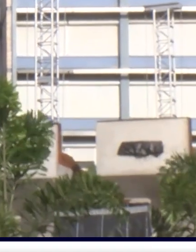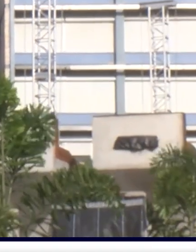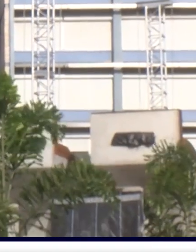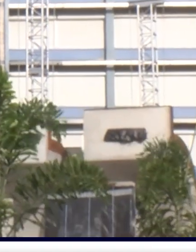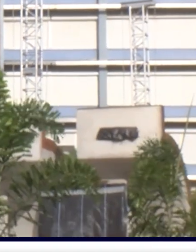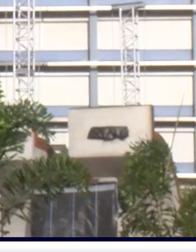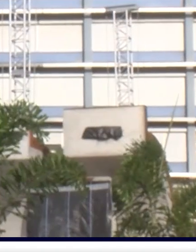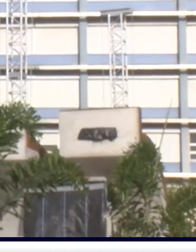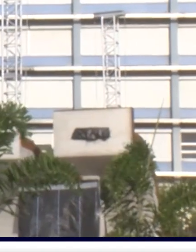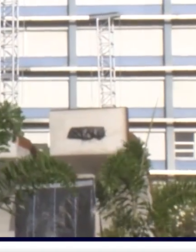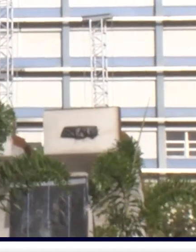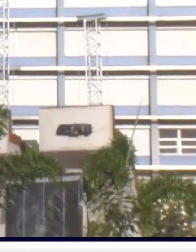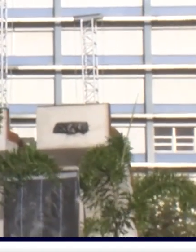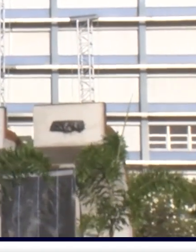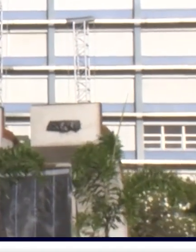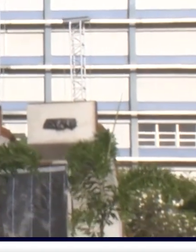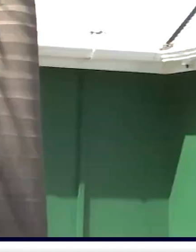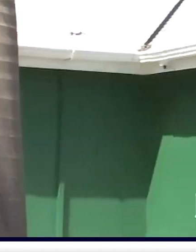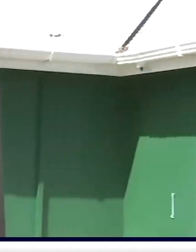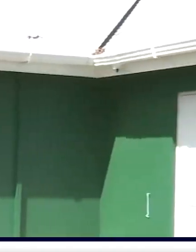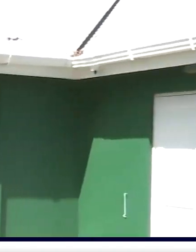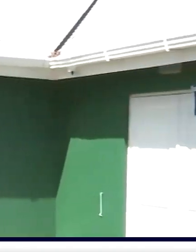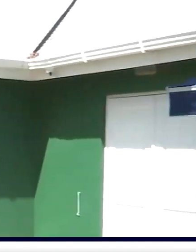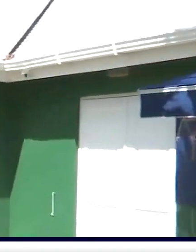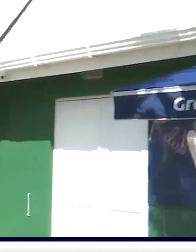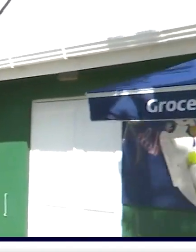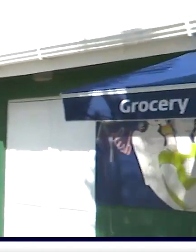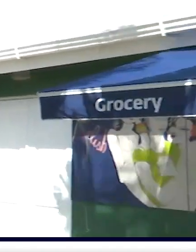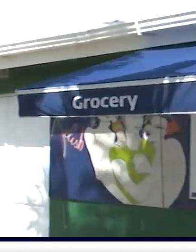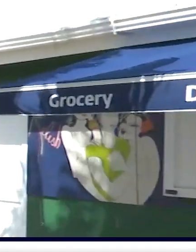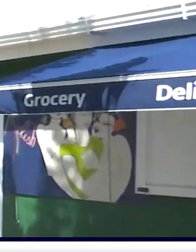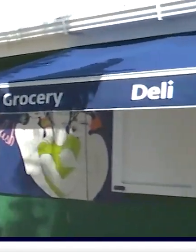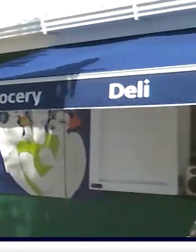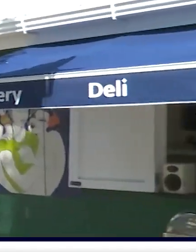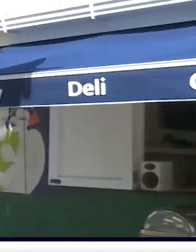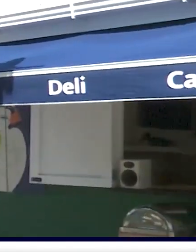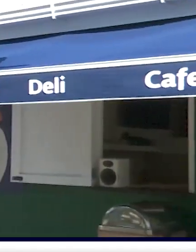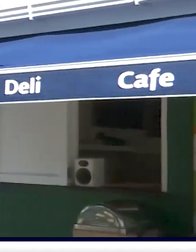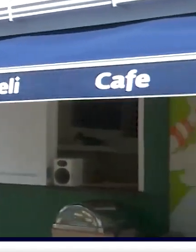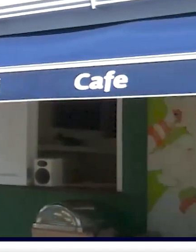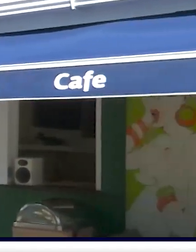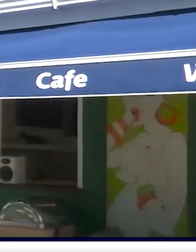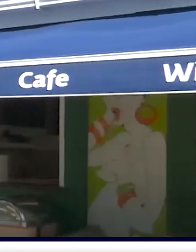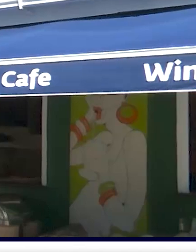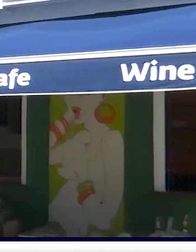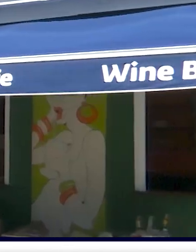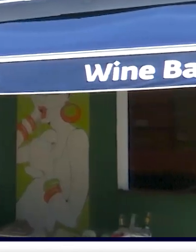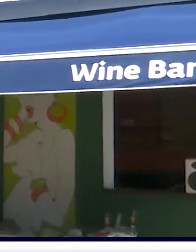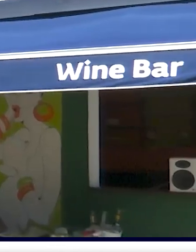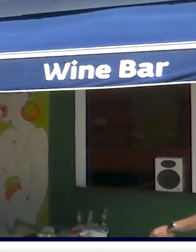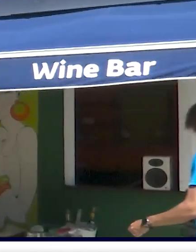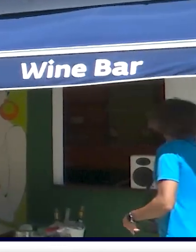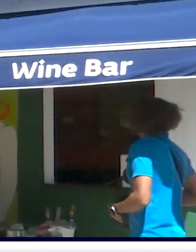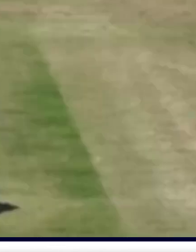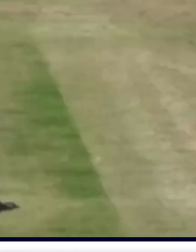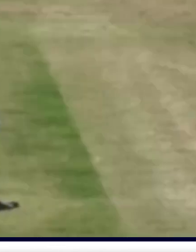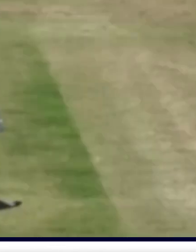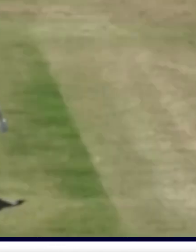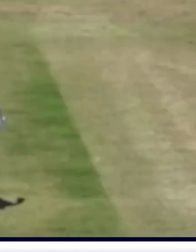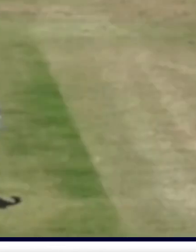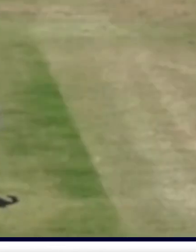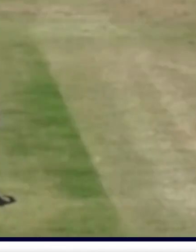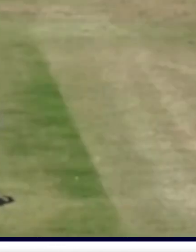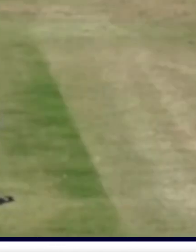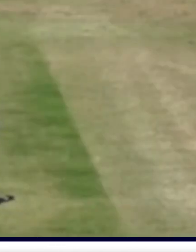Barbadian family in the city tomorrow. A new nature attraction in Christchurch officially opens. And in